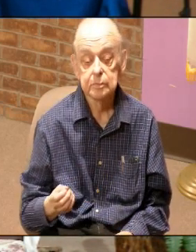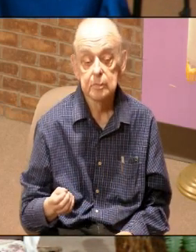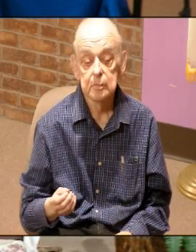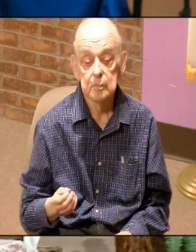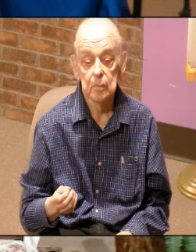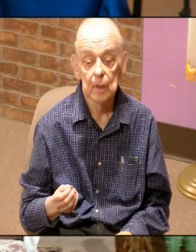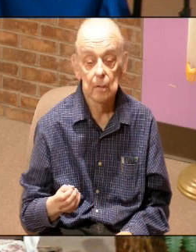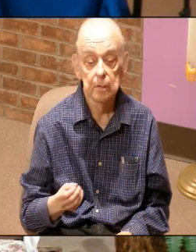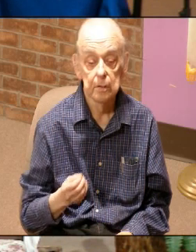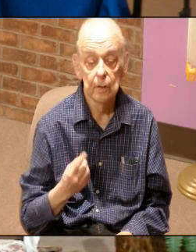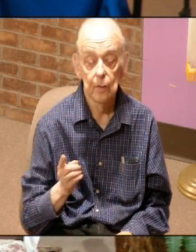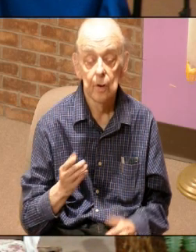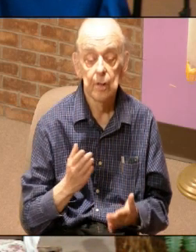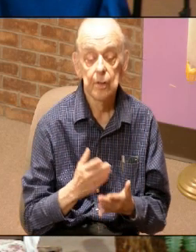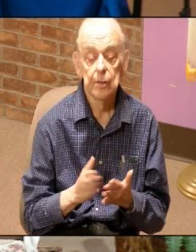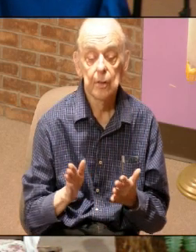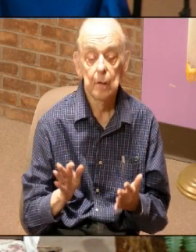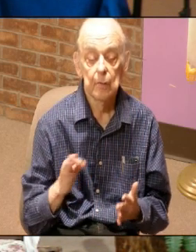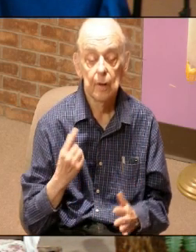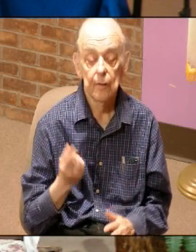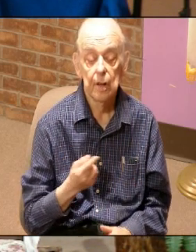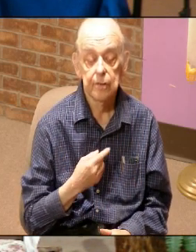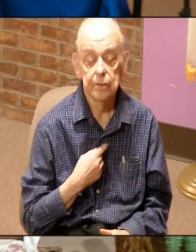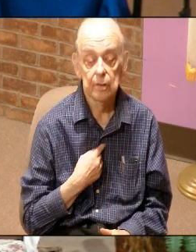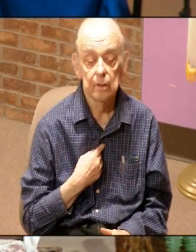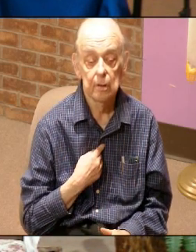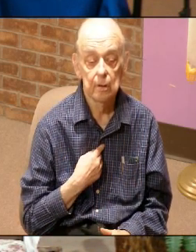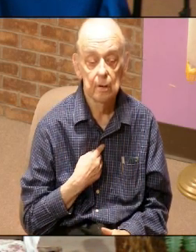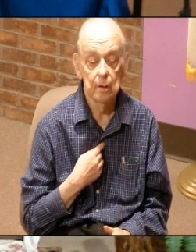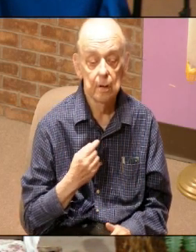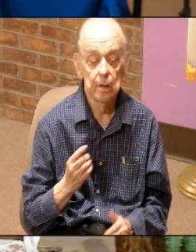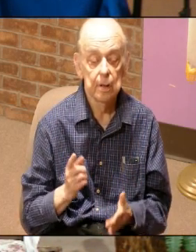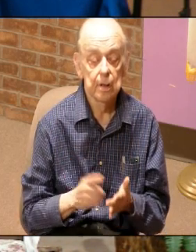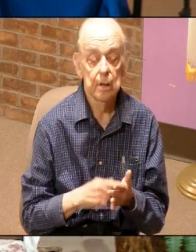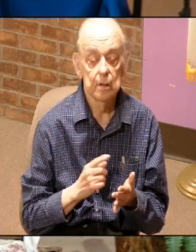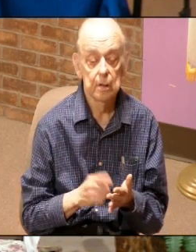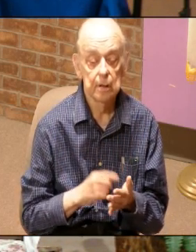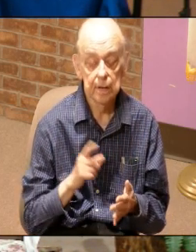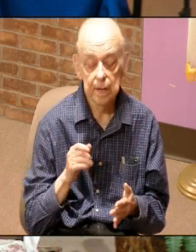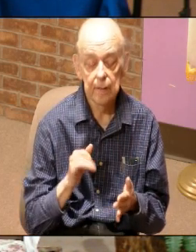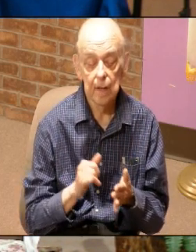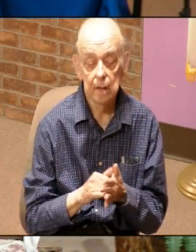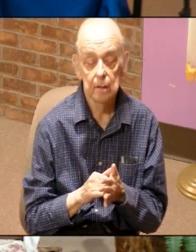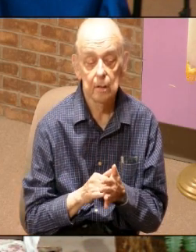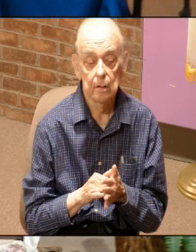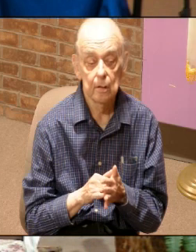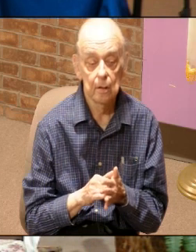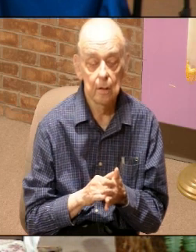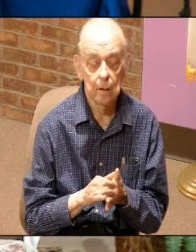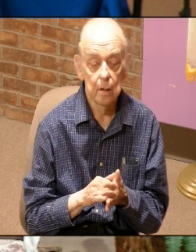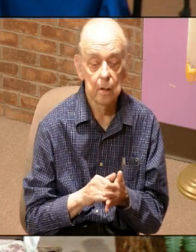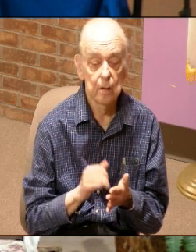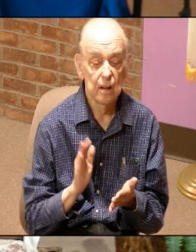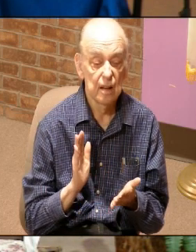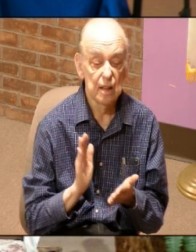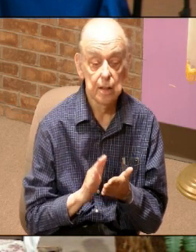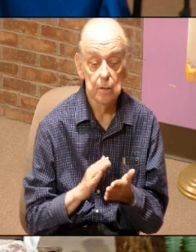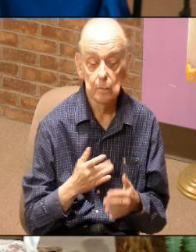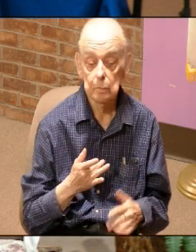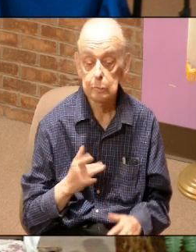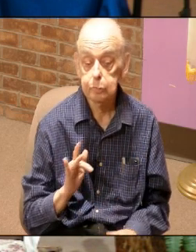And for some of us that every once in a while needed a little bit of pain.